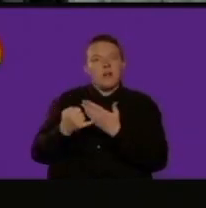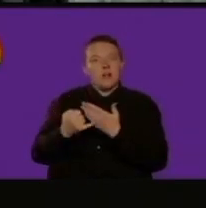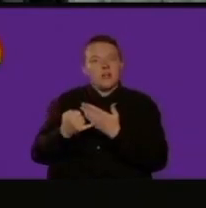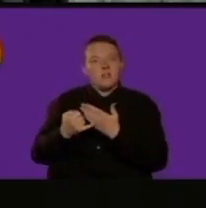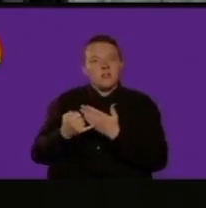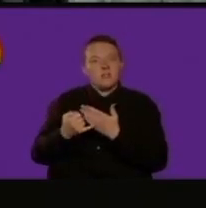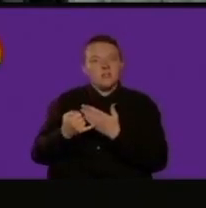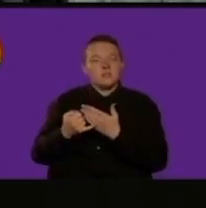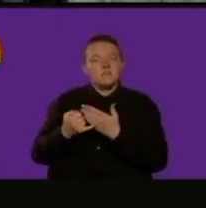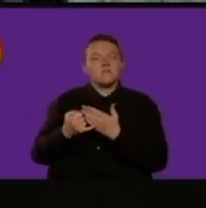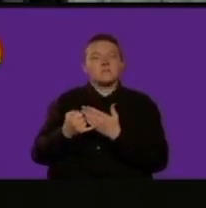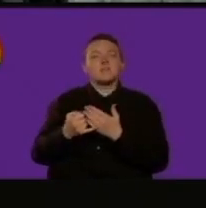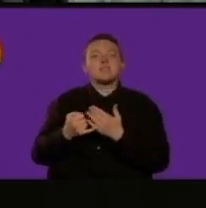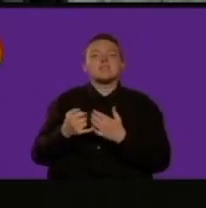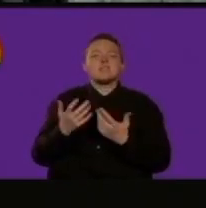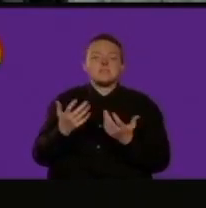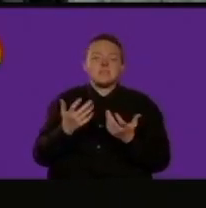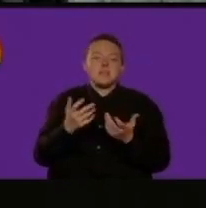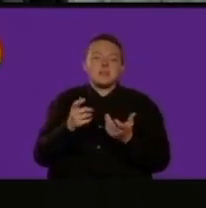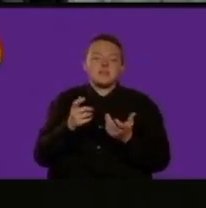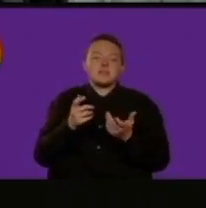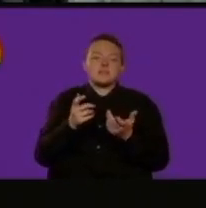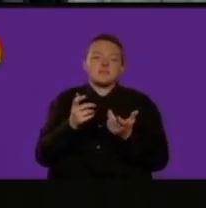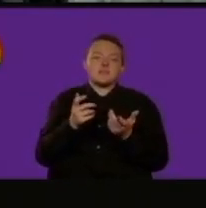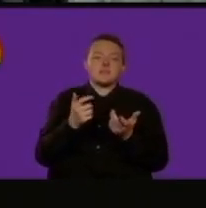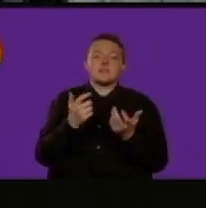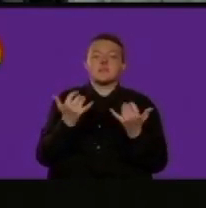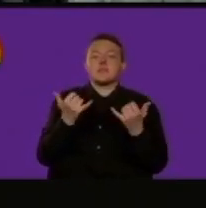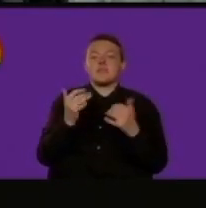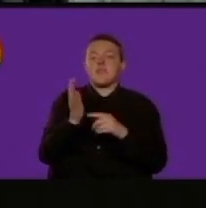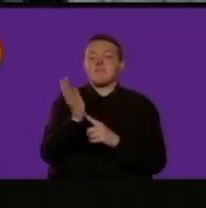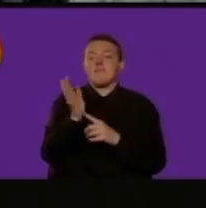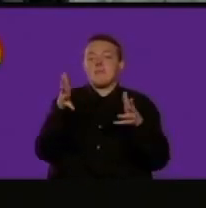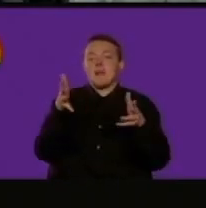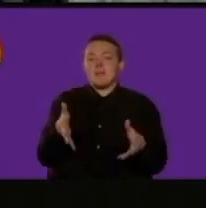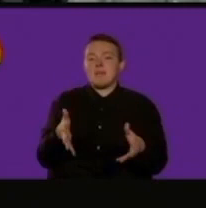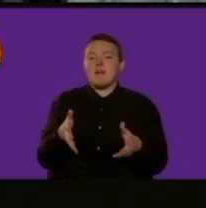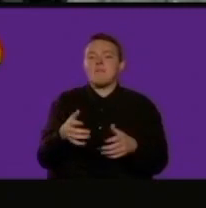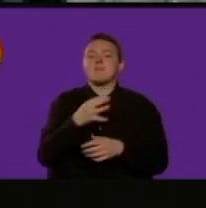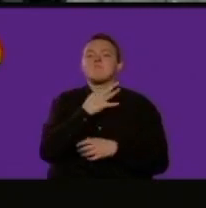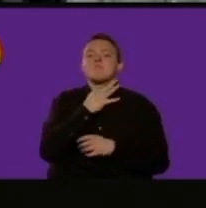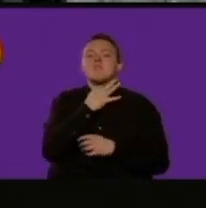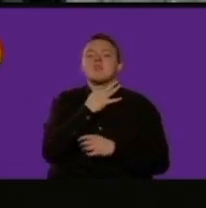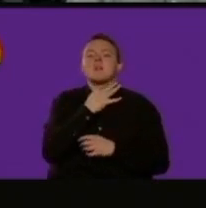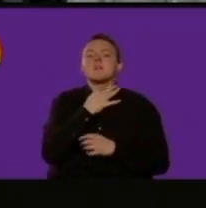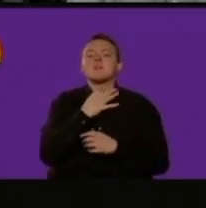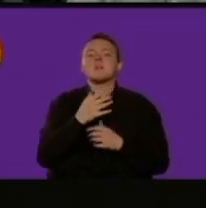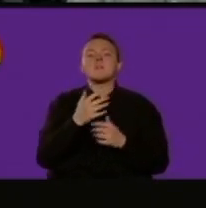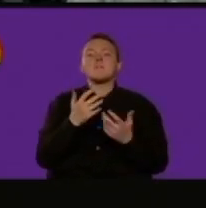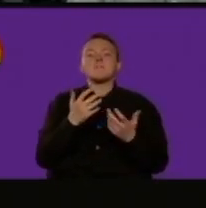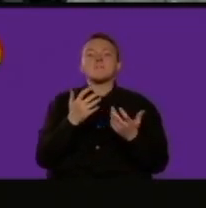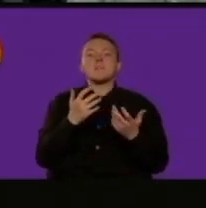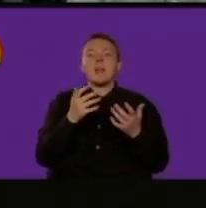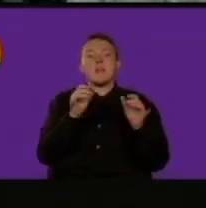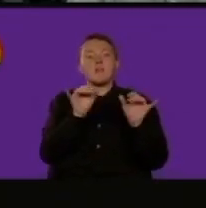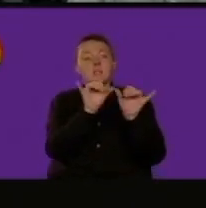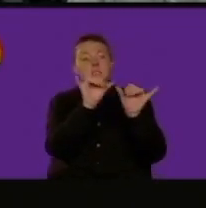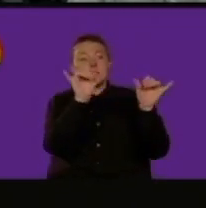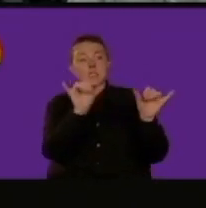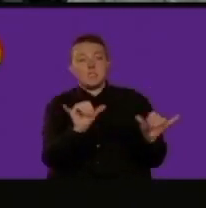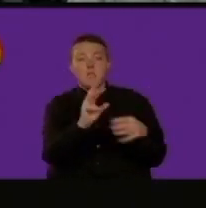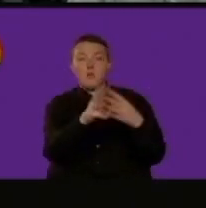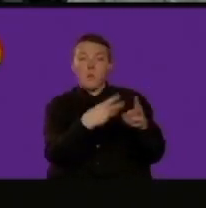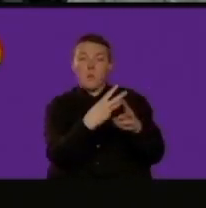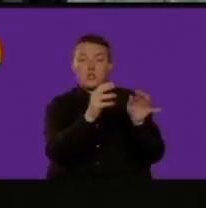to support your students? I said at the beginning, I work at the college, and for me, a change that I would like